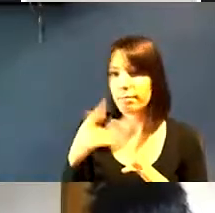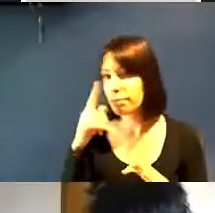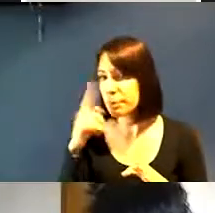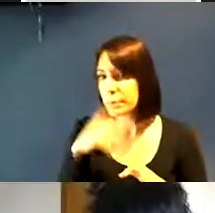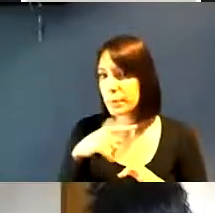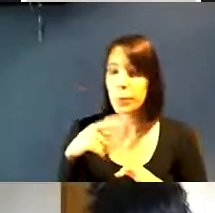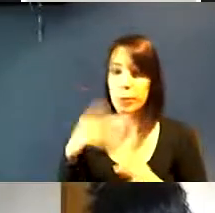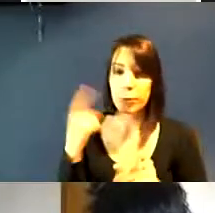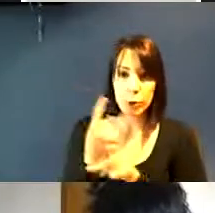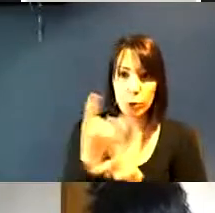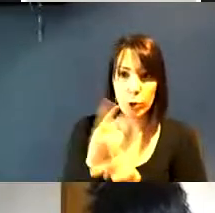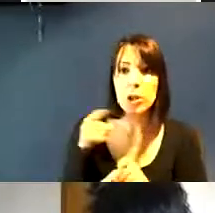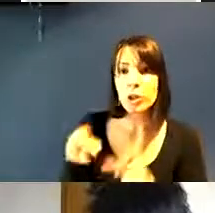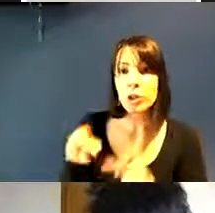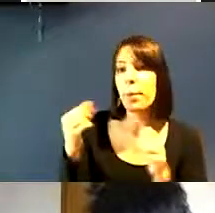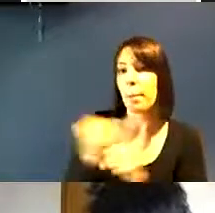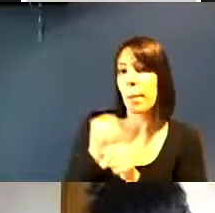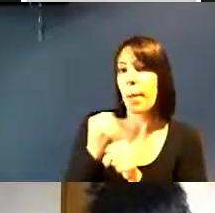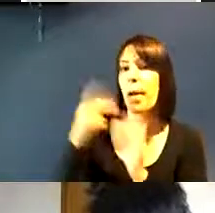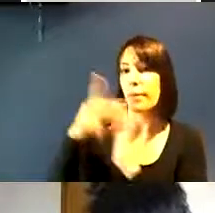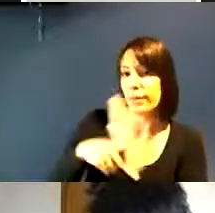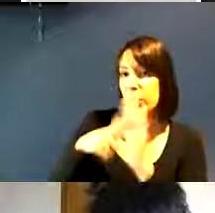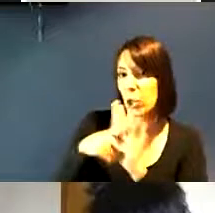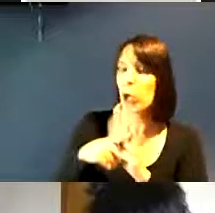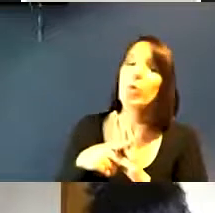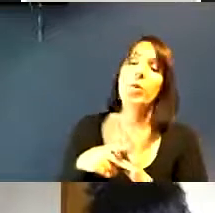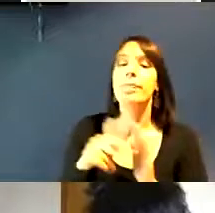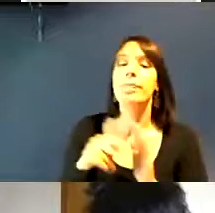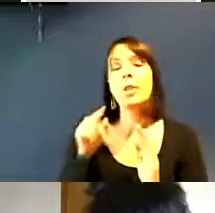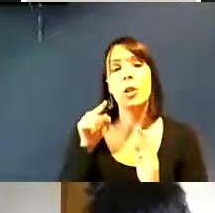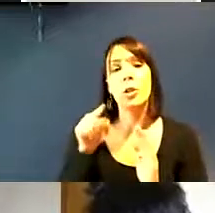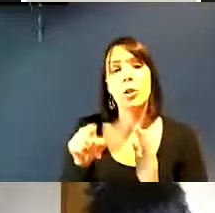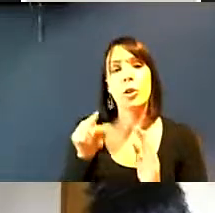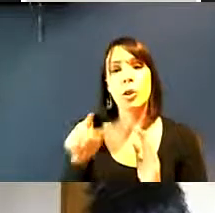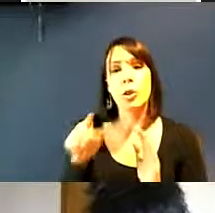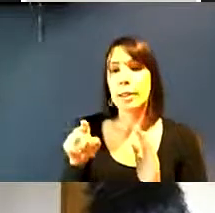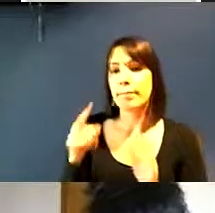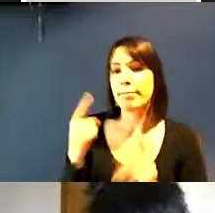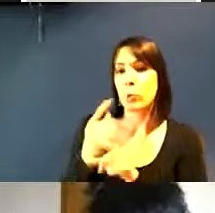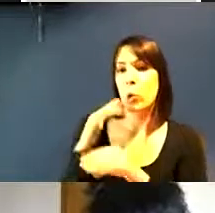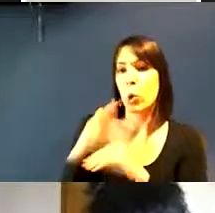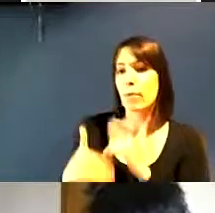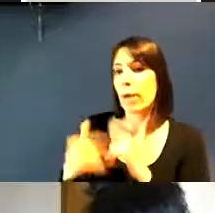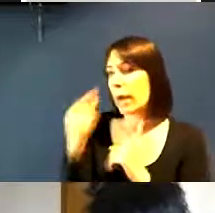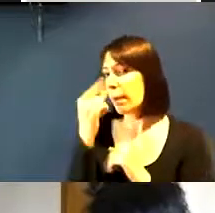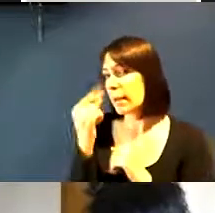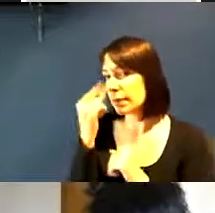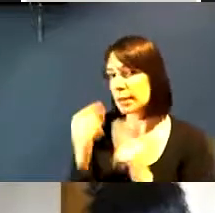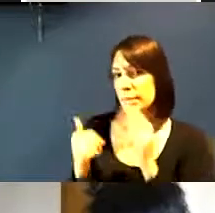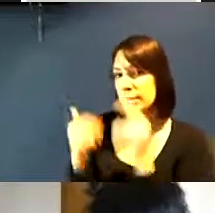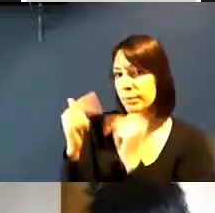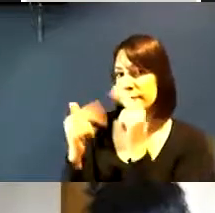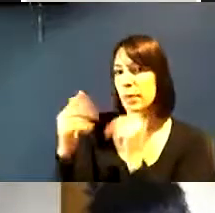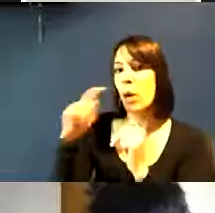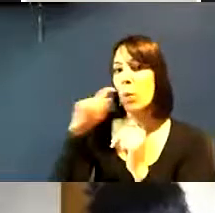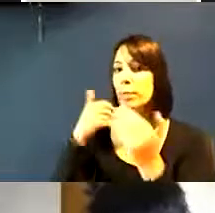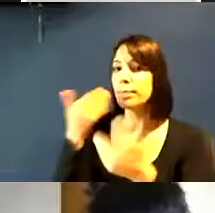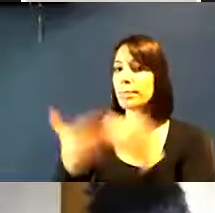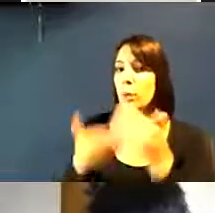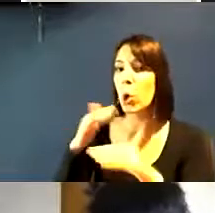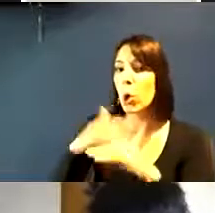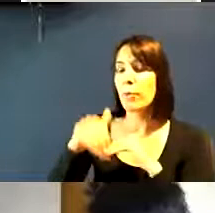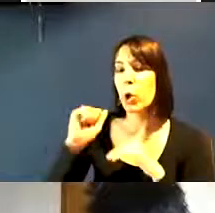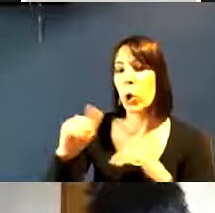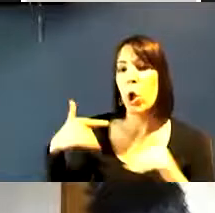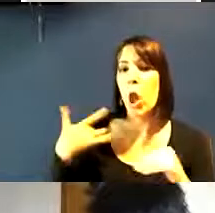us. She's our Women's Health Services Capacity Building Officer, and she's going to talk about her own lived experience of ableist structures when it